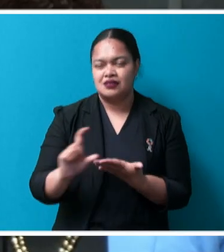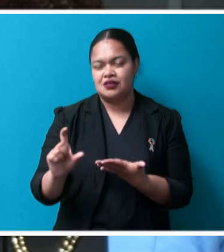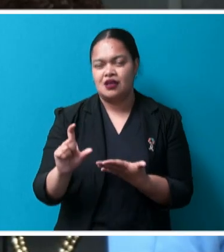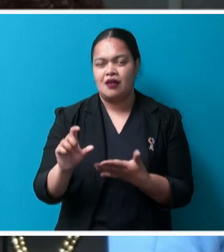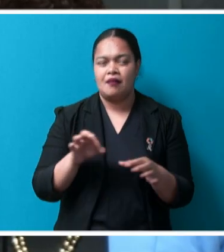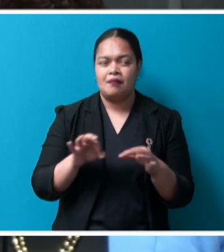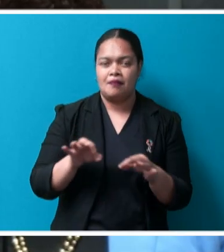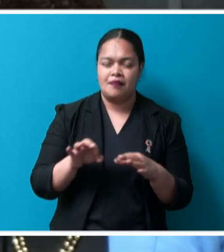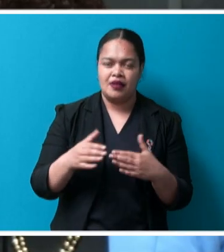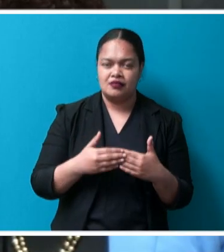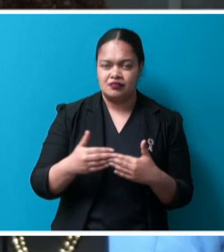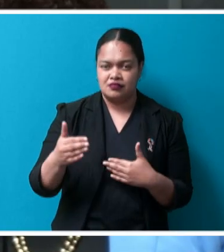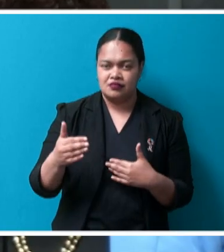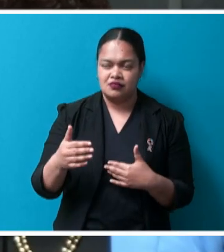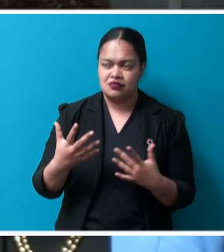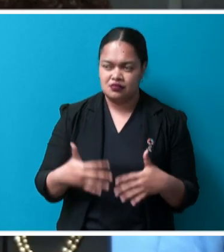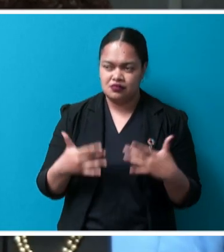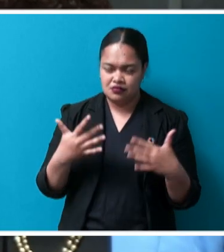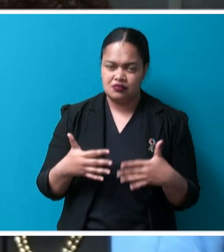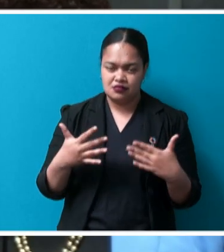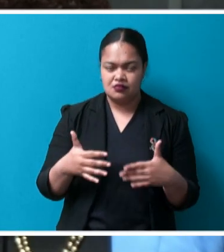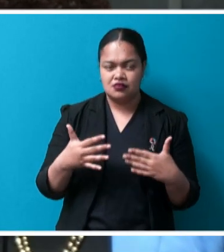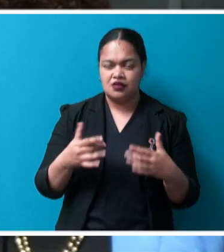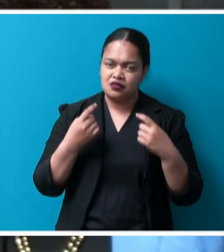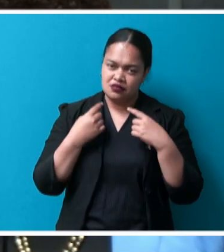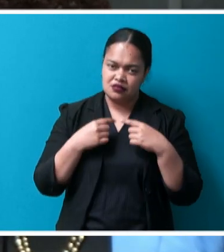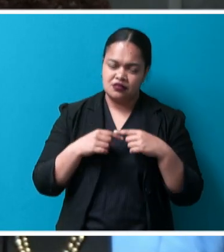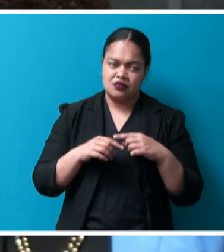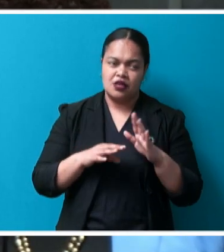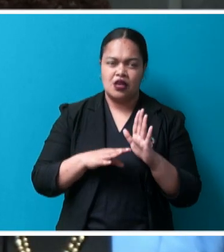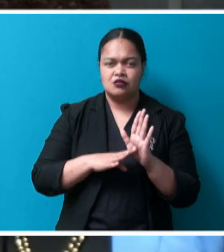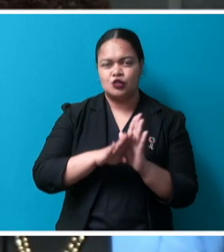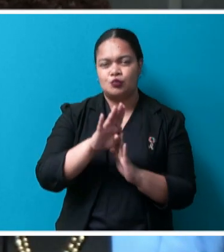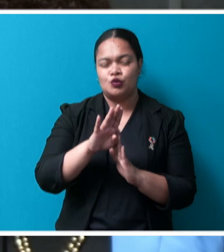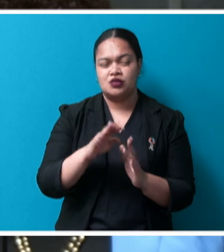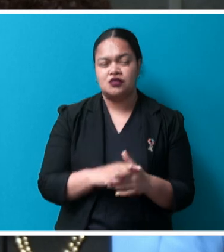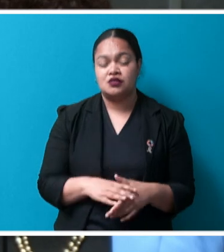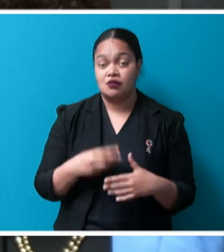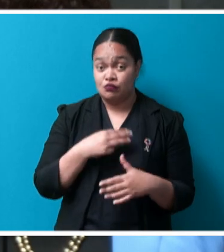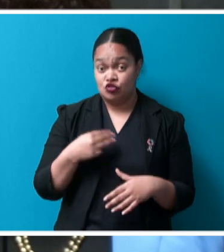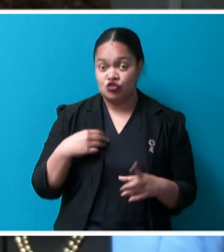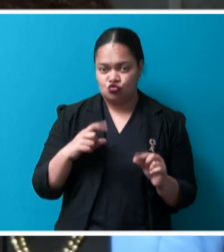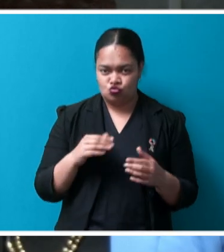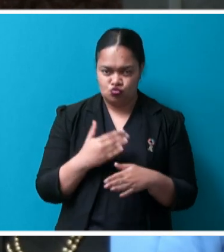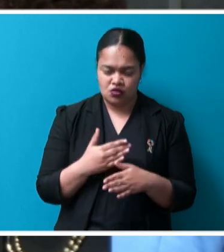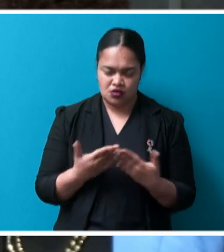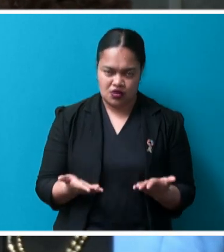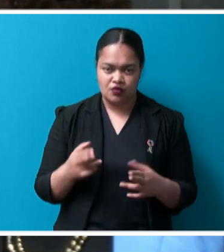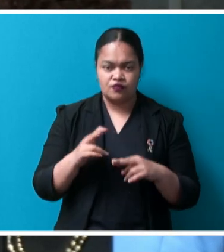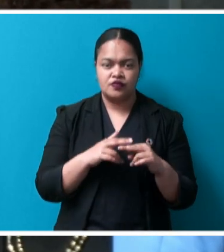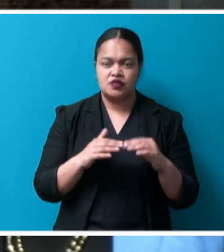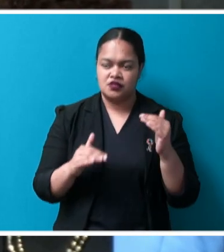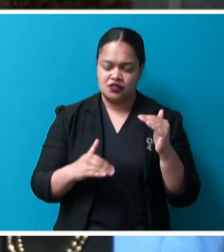gaps that the data has exposed. The Ministry is doing the necessary work now so that Fiji reaches the turning